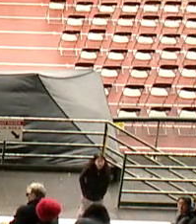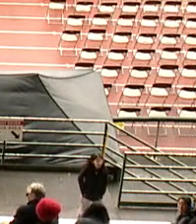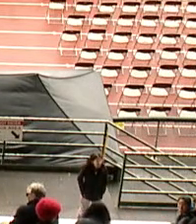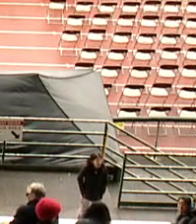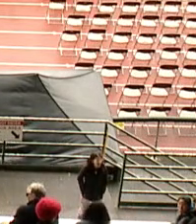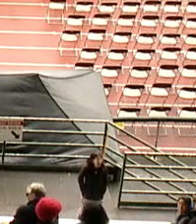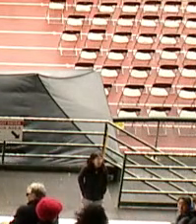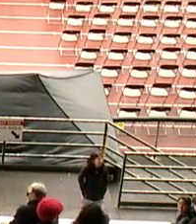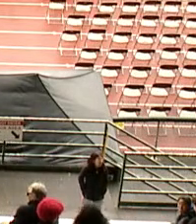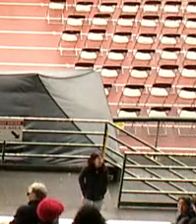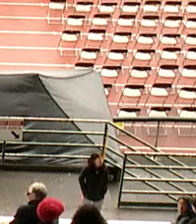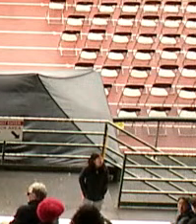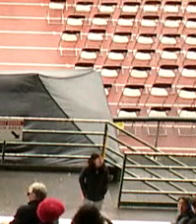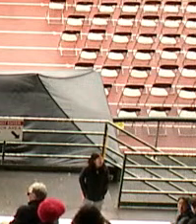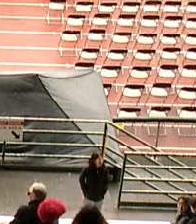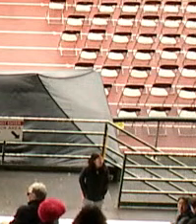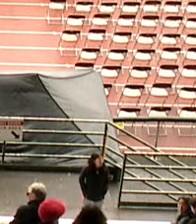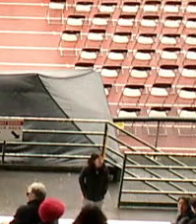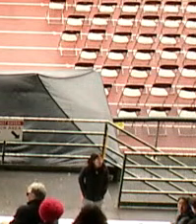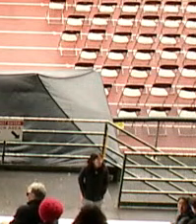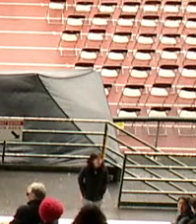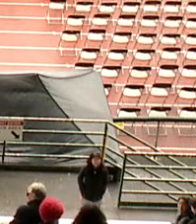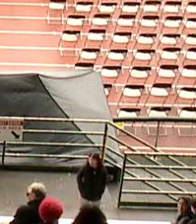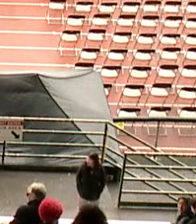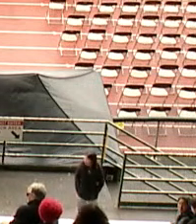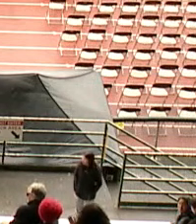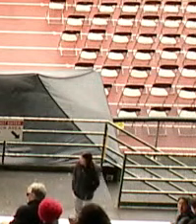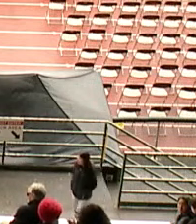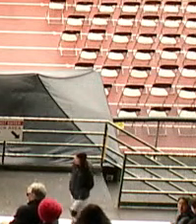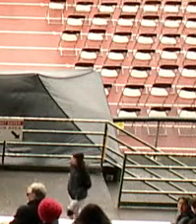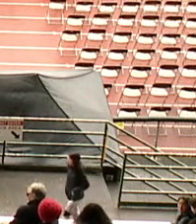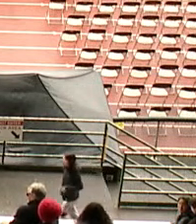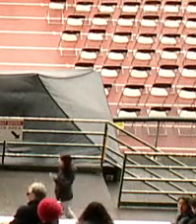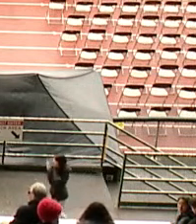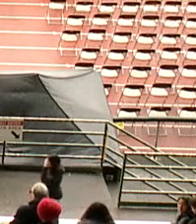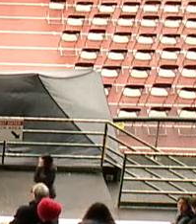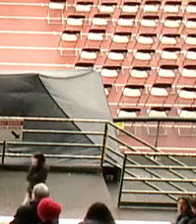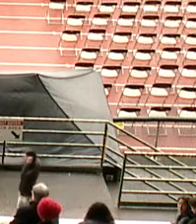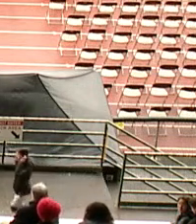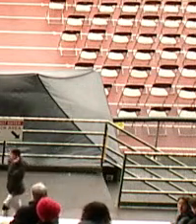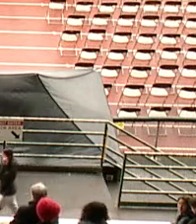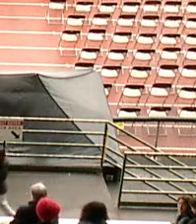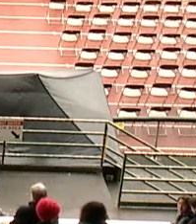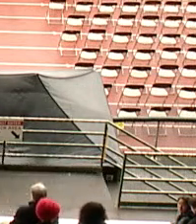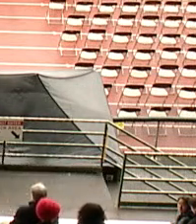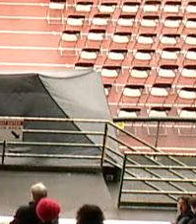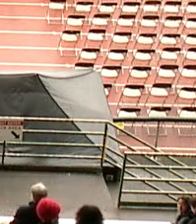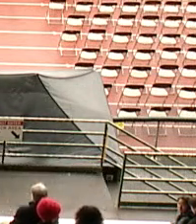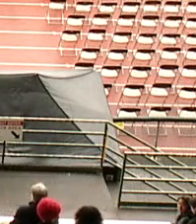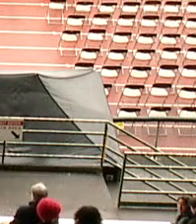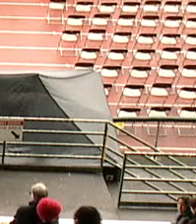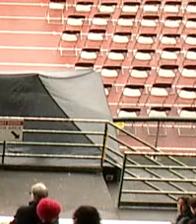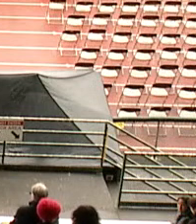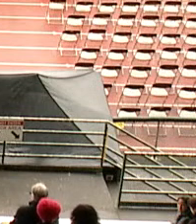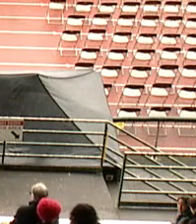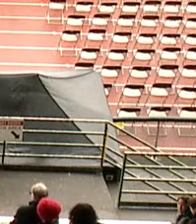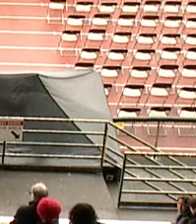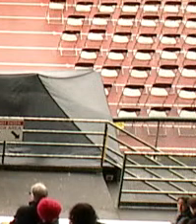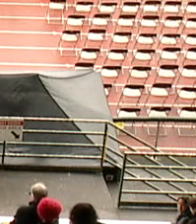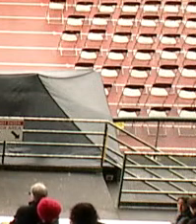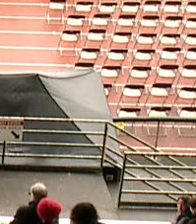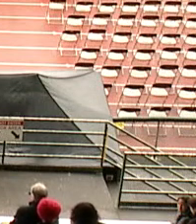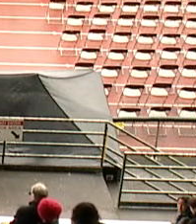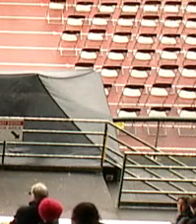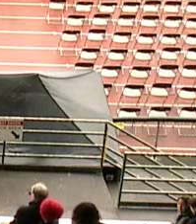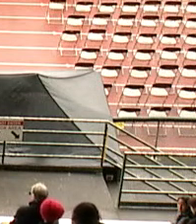weak. I can hear the sound of violins long before it begins. Make